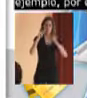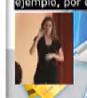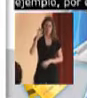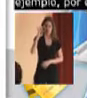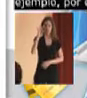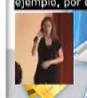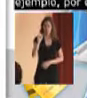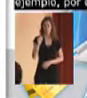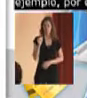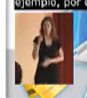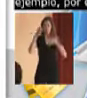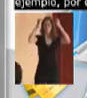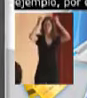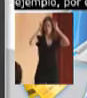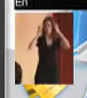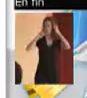helmet,